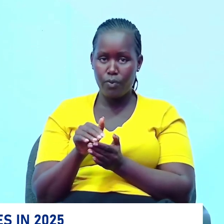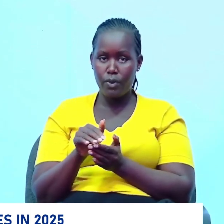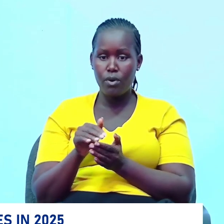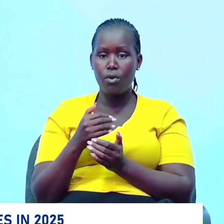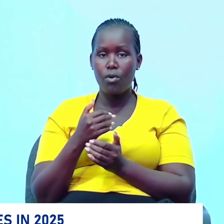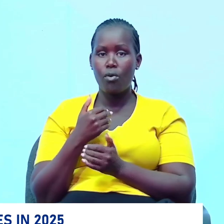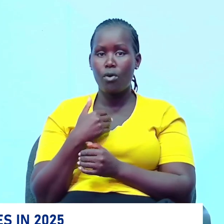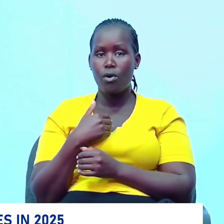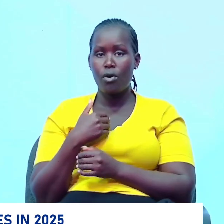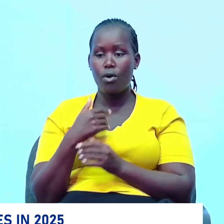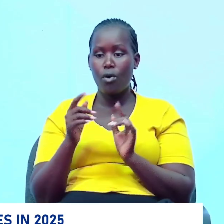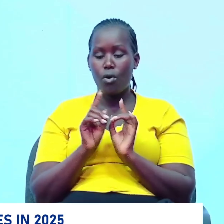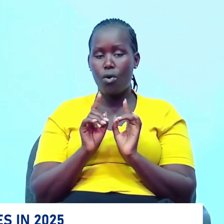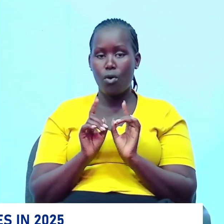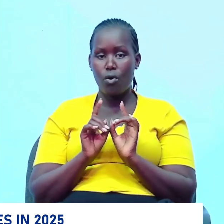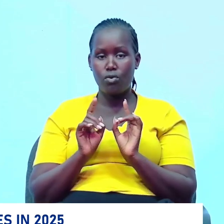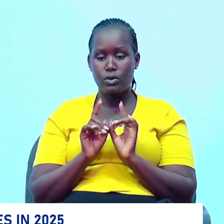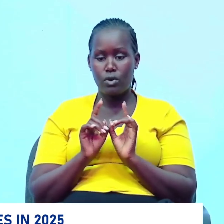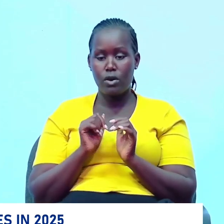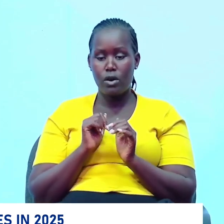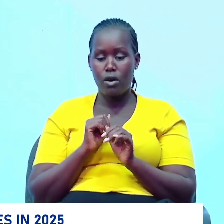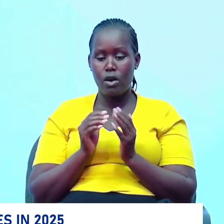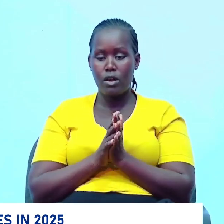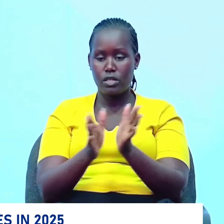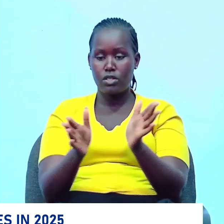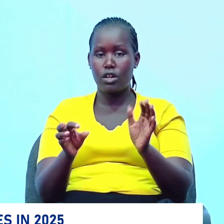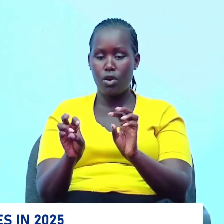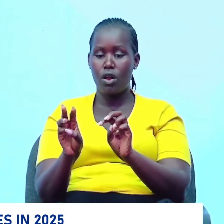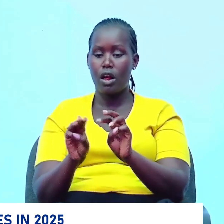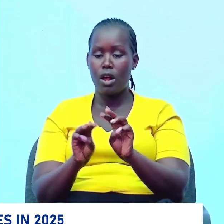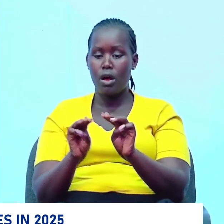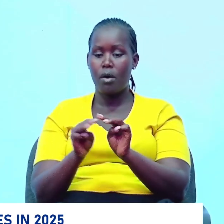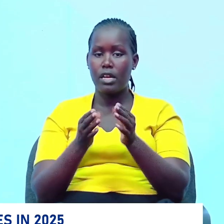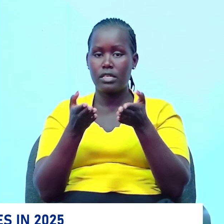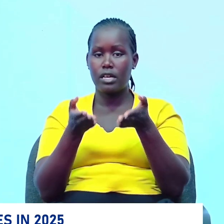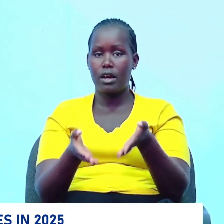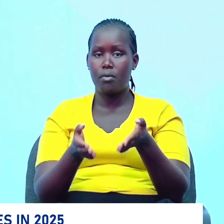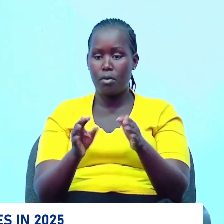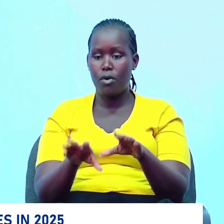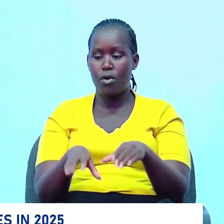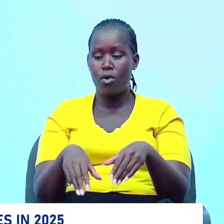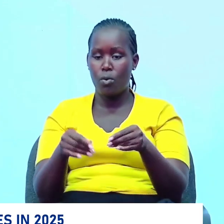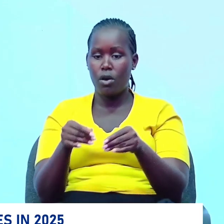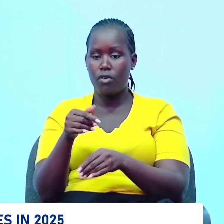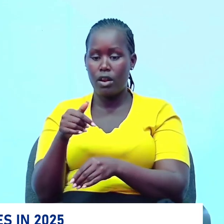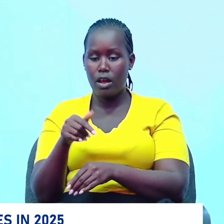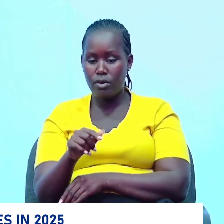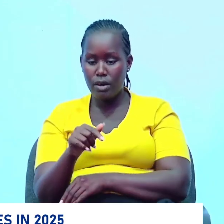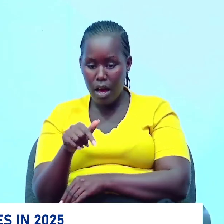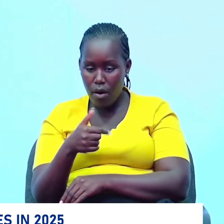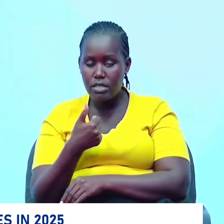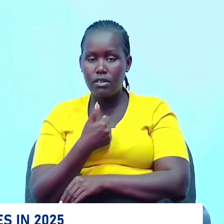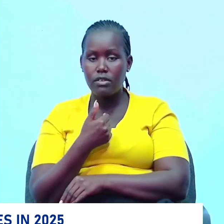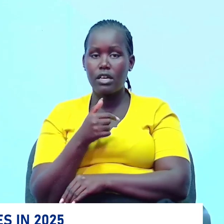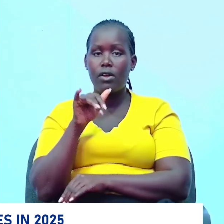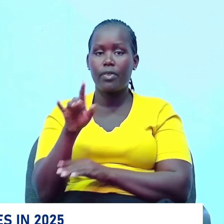and I'm also with my operations general manager here. We have given ourselves that by the